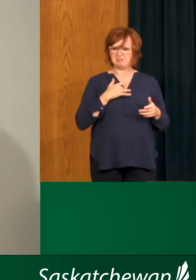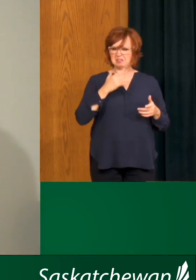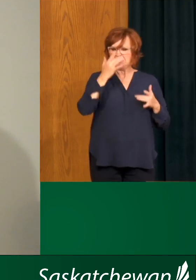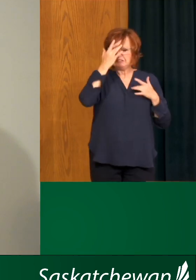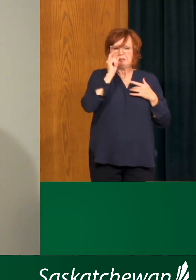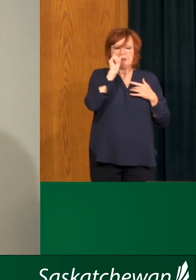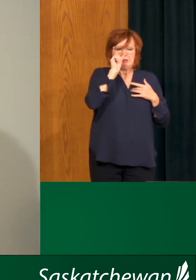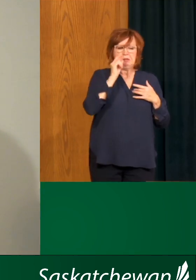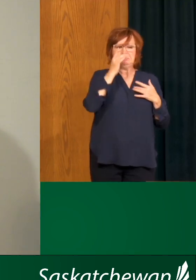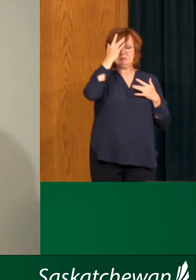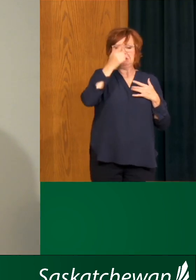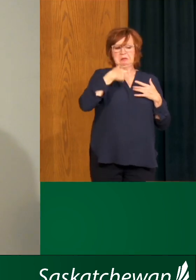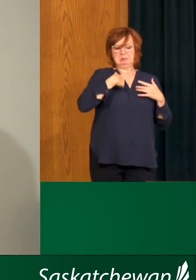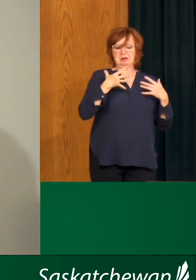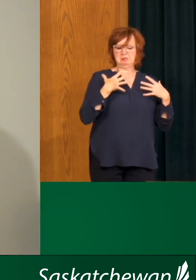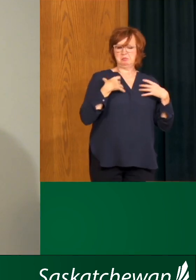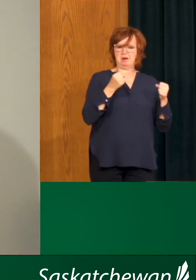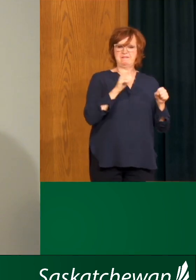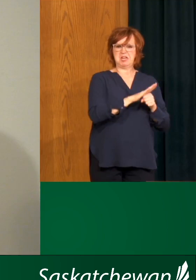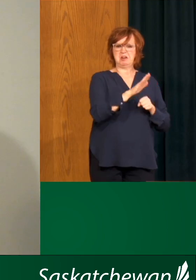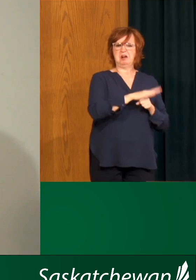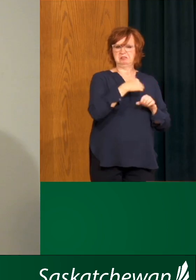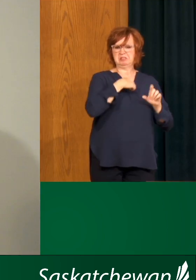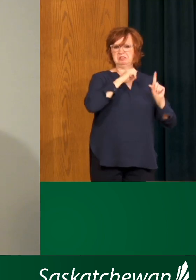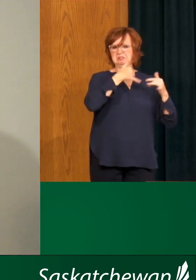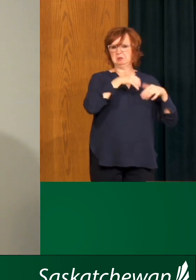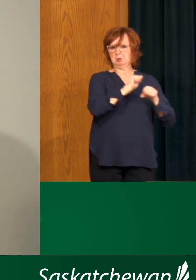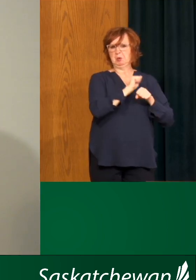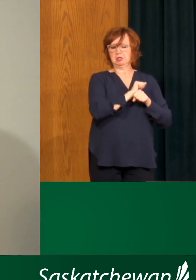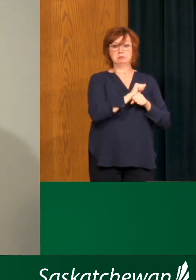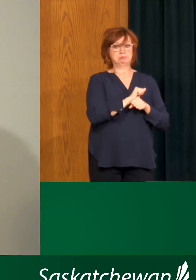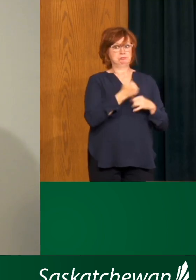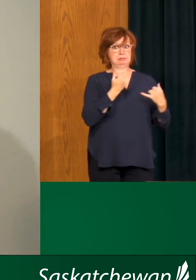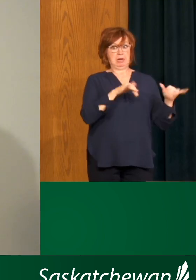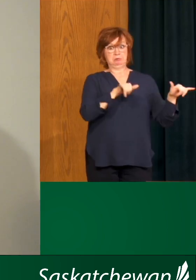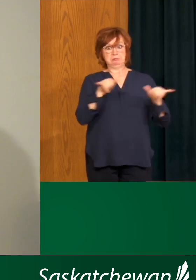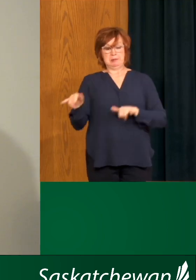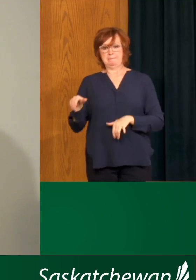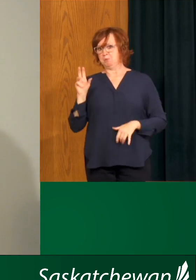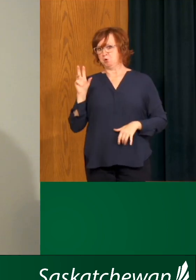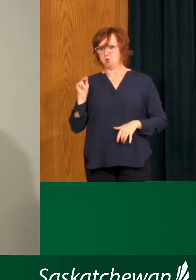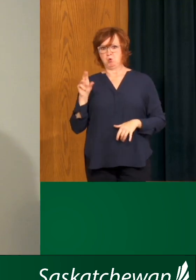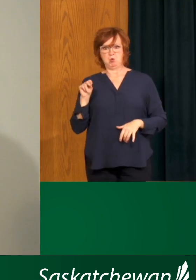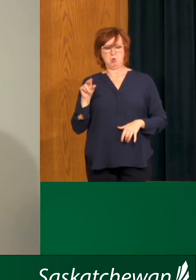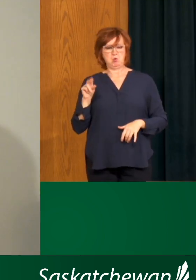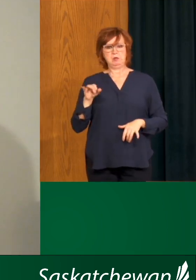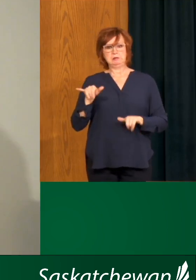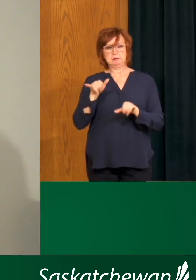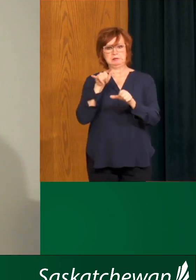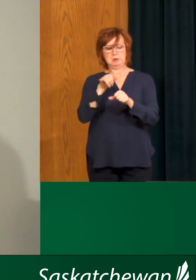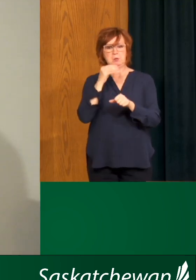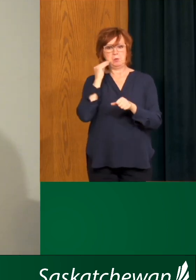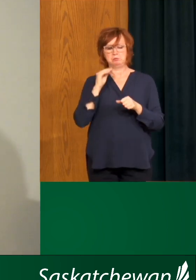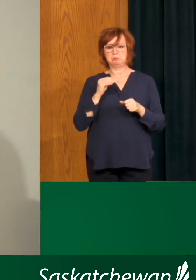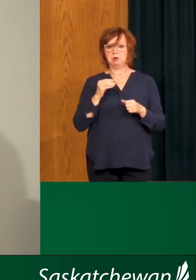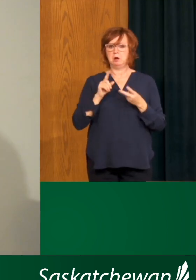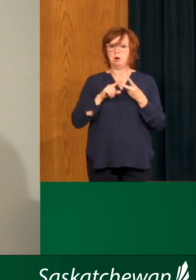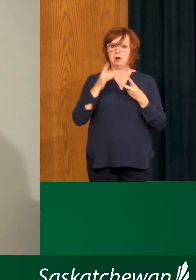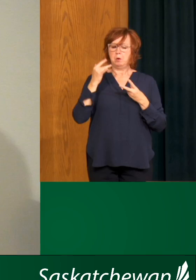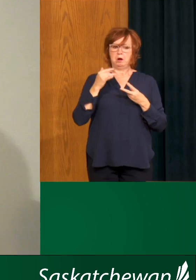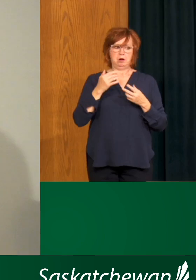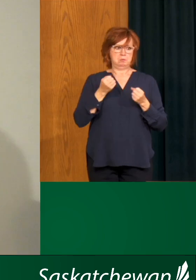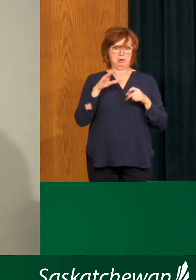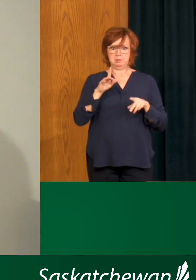intended to cause a mass transmission event. It was just that in some cases people were really asymptomatic, and hence maintaining that